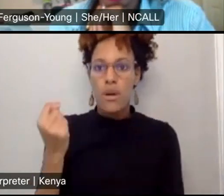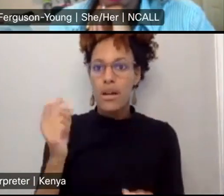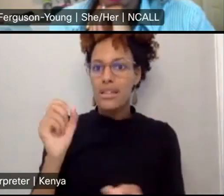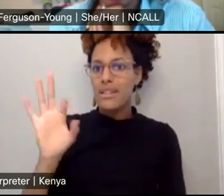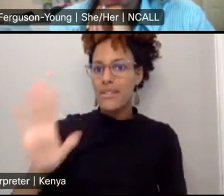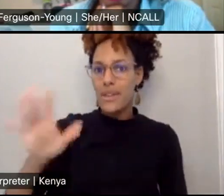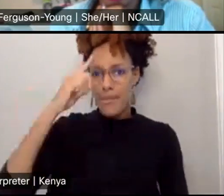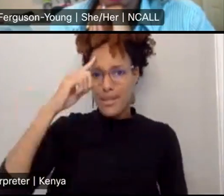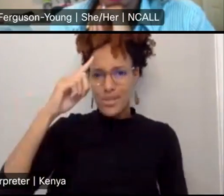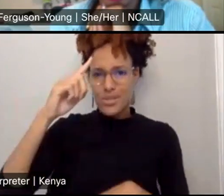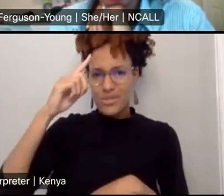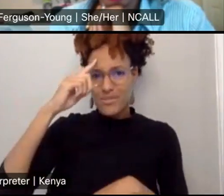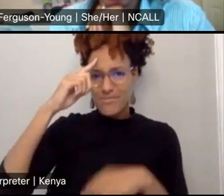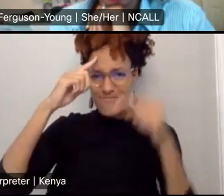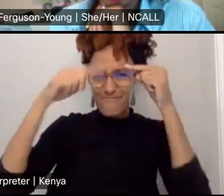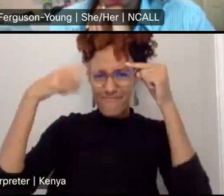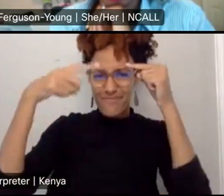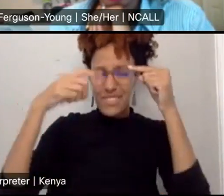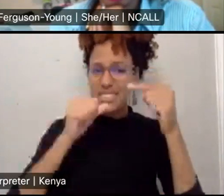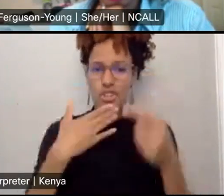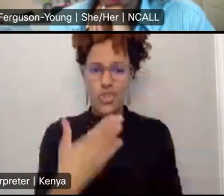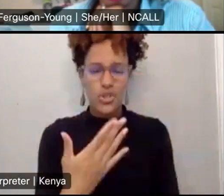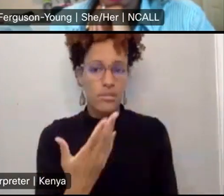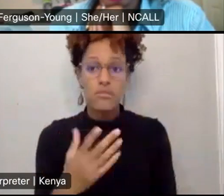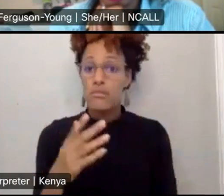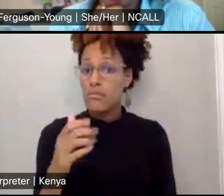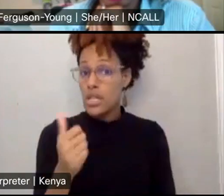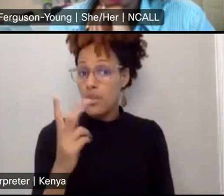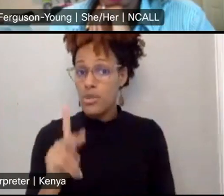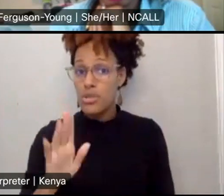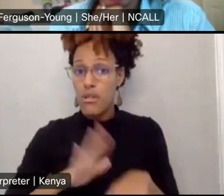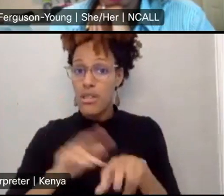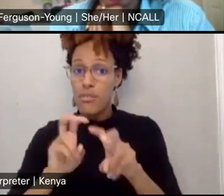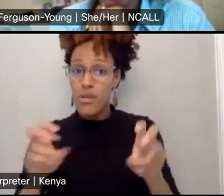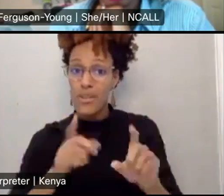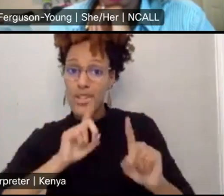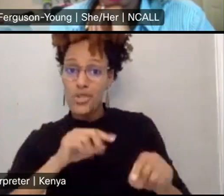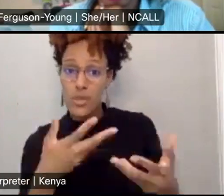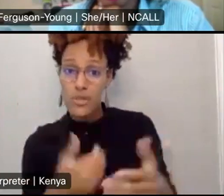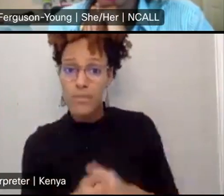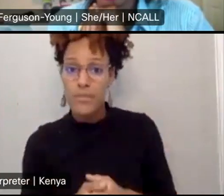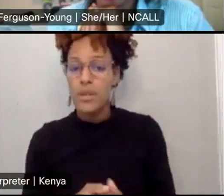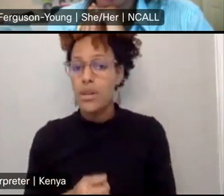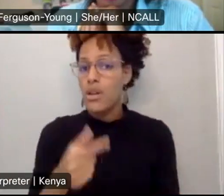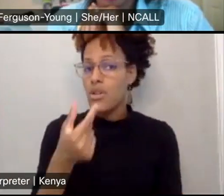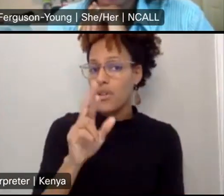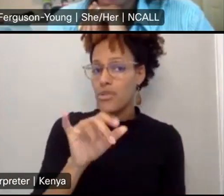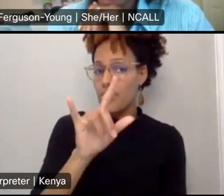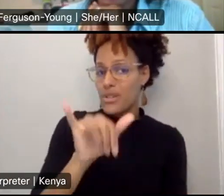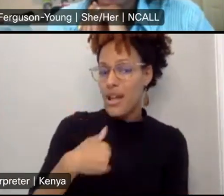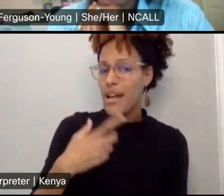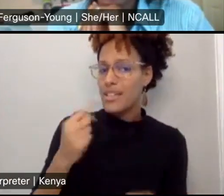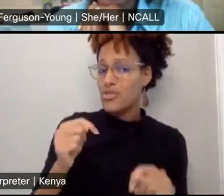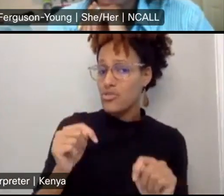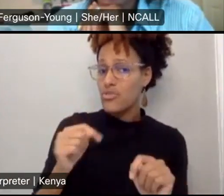isn't good? Does anyone on the panel want to answer that question? I mean, I could say something.